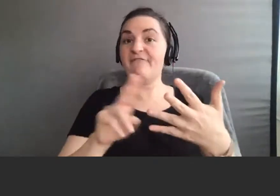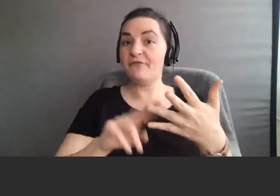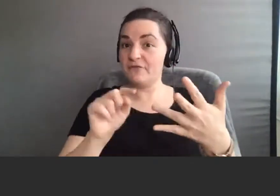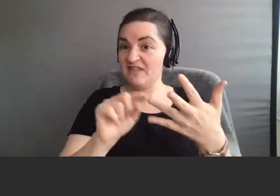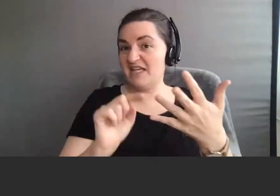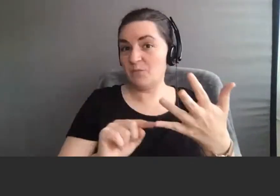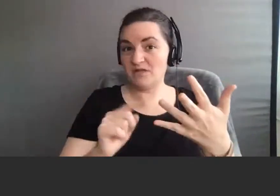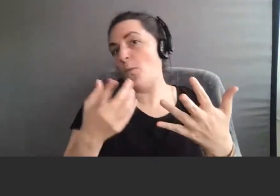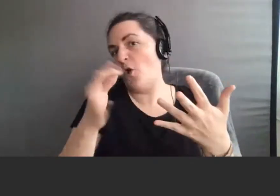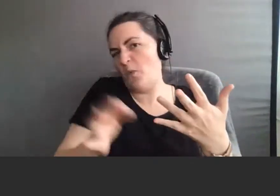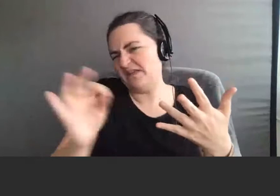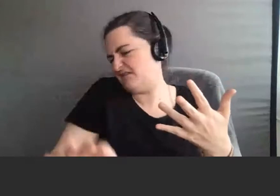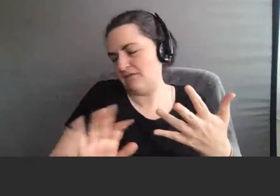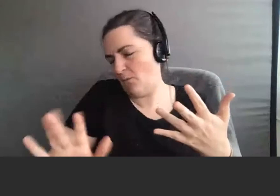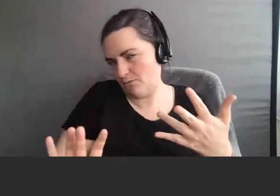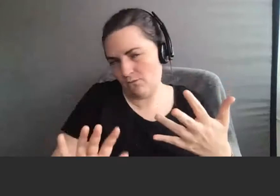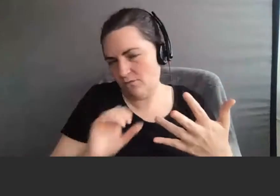10%.